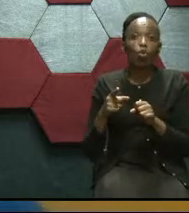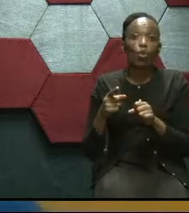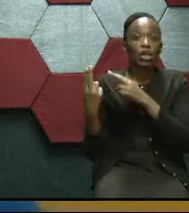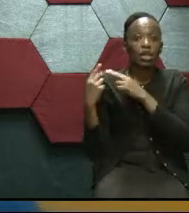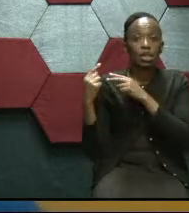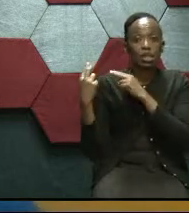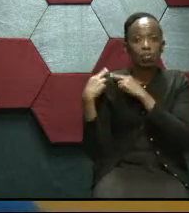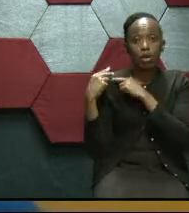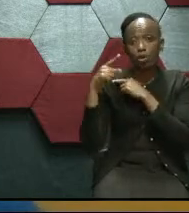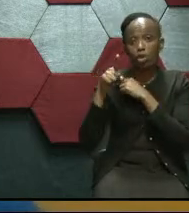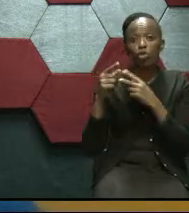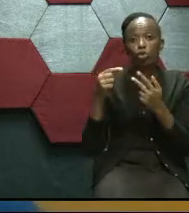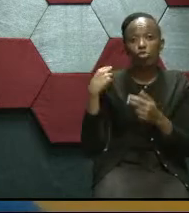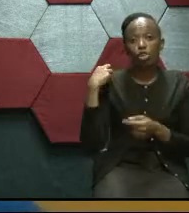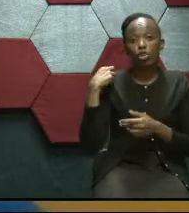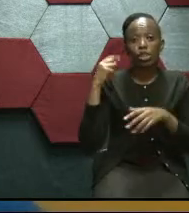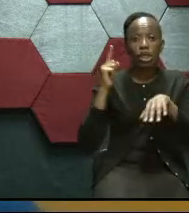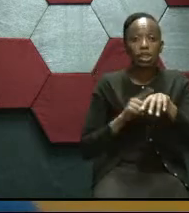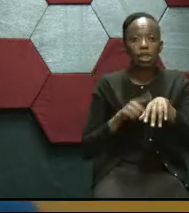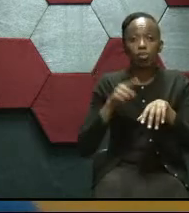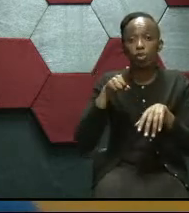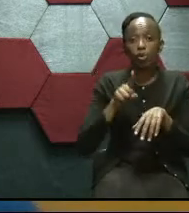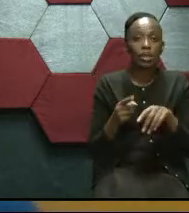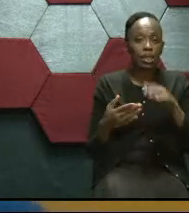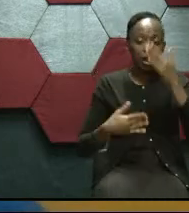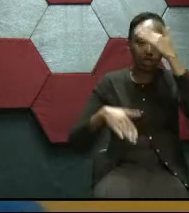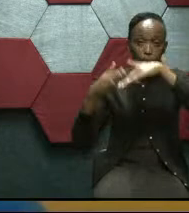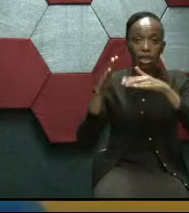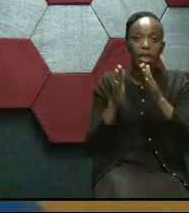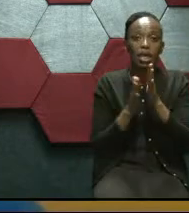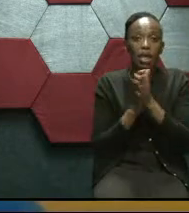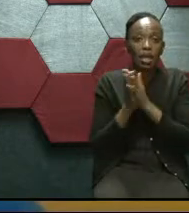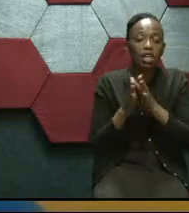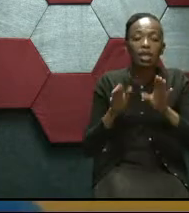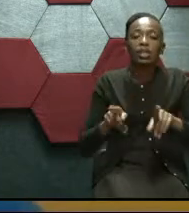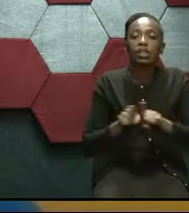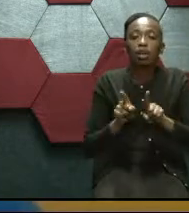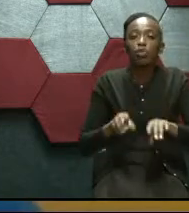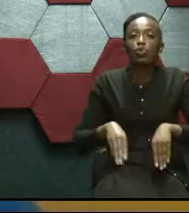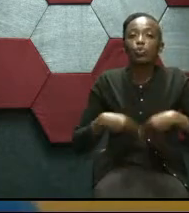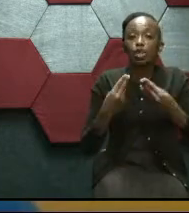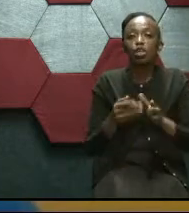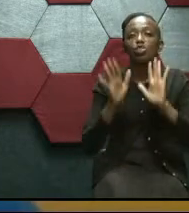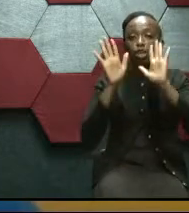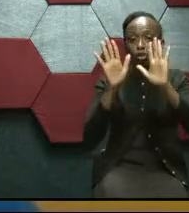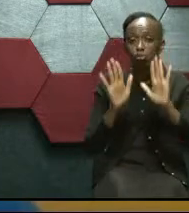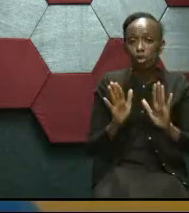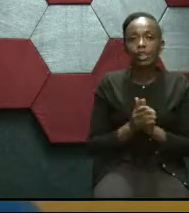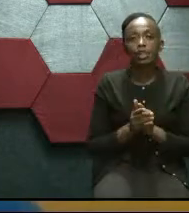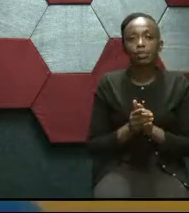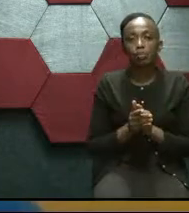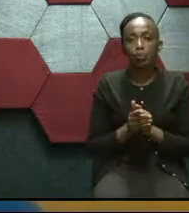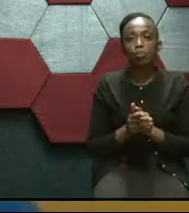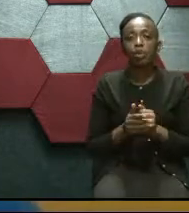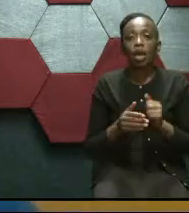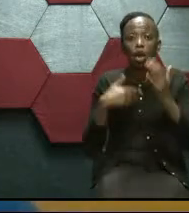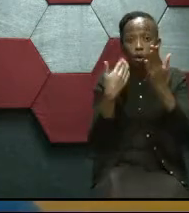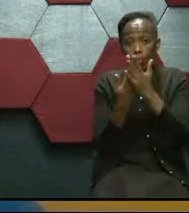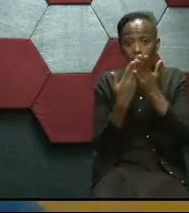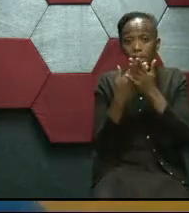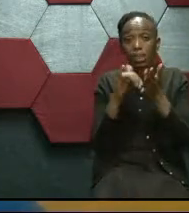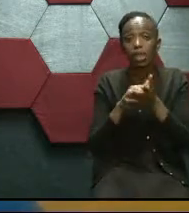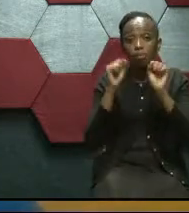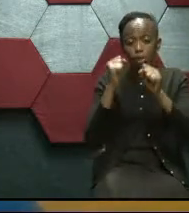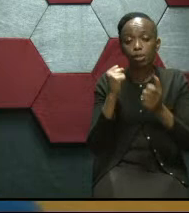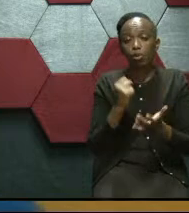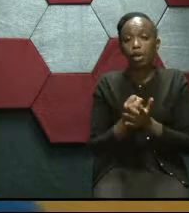your time, your expertise, and your energy, and to give also critical remarks that will help